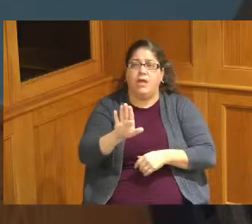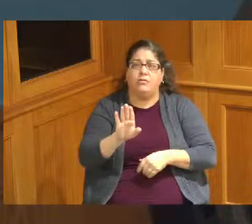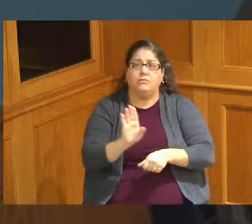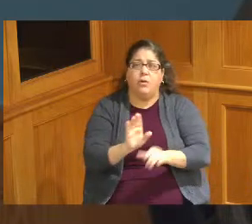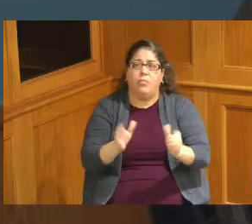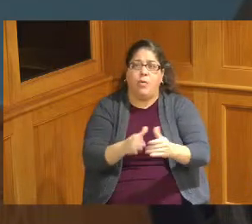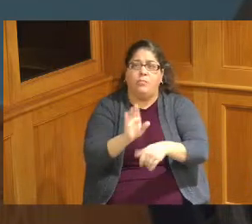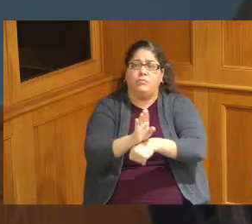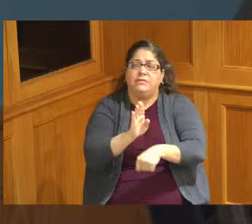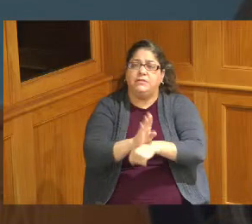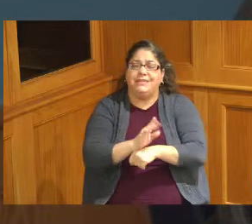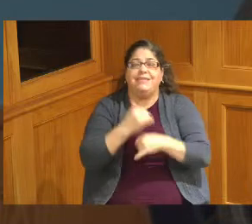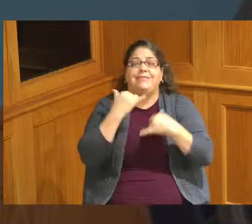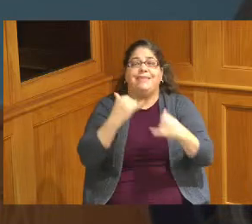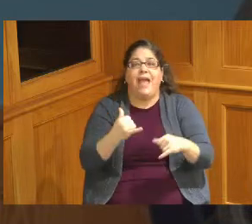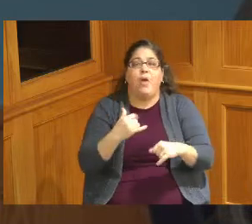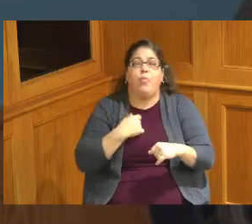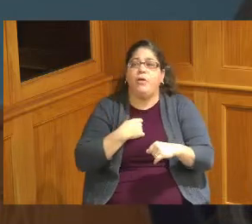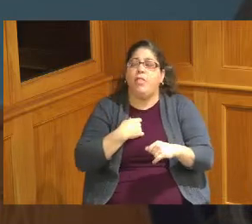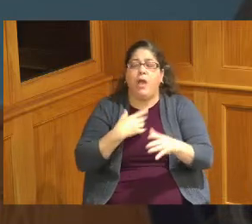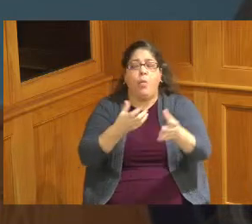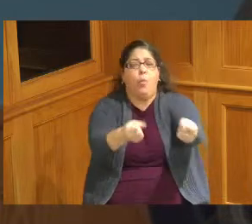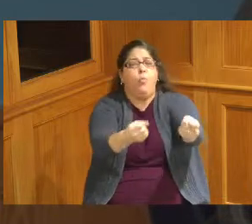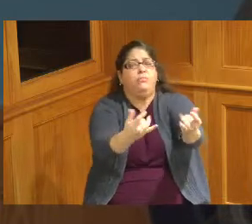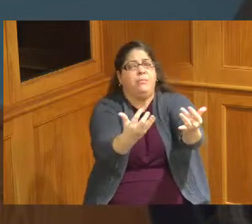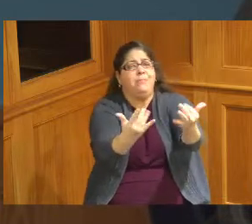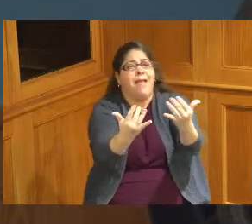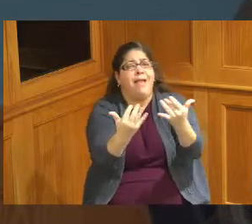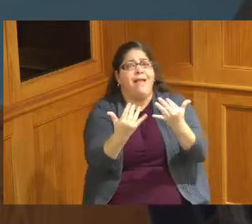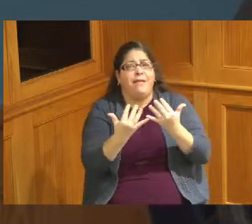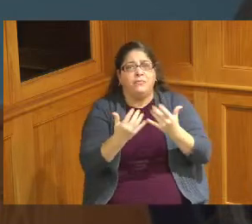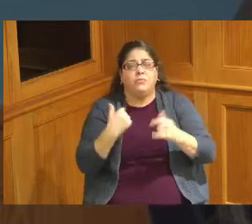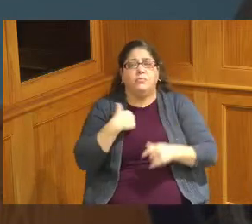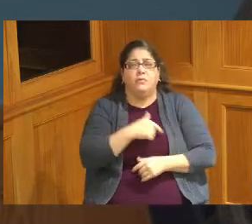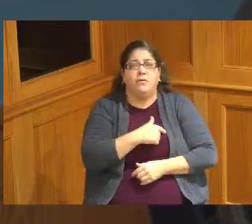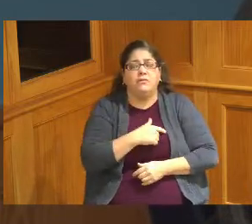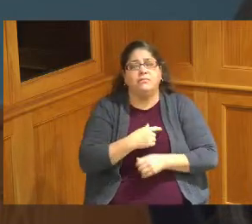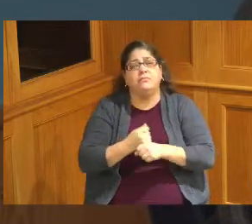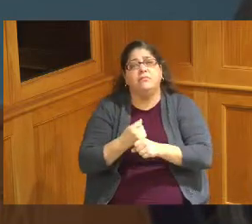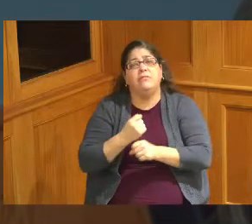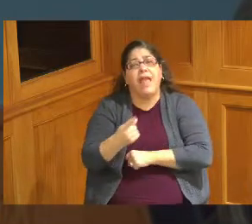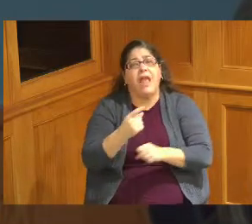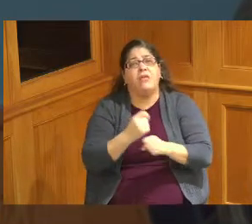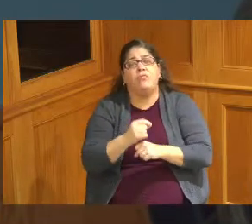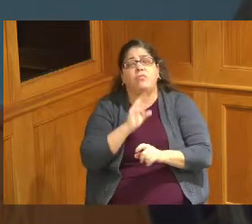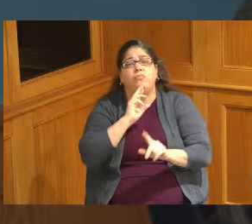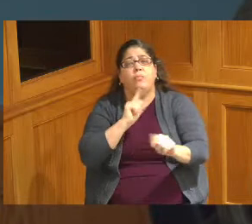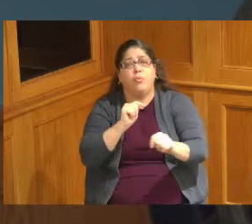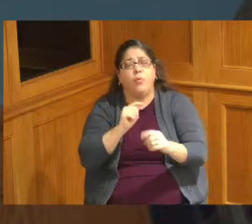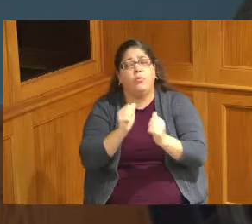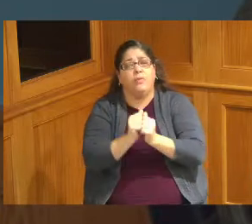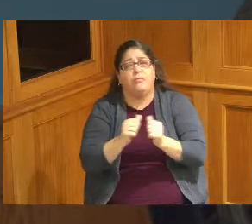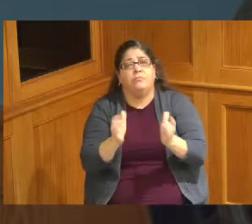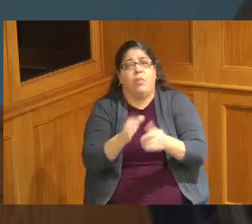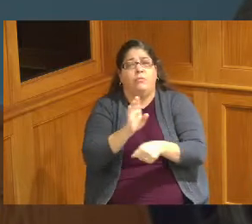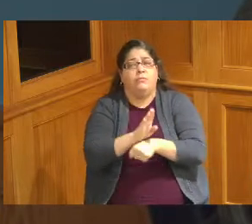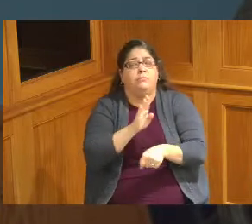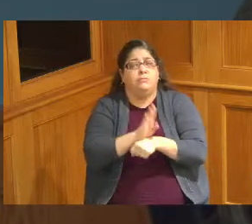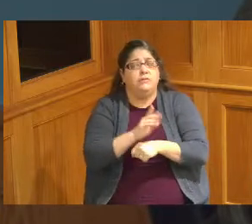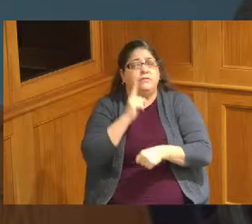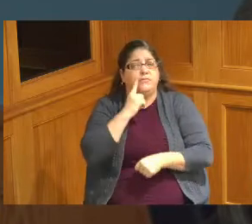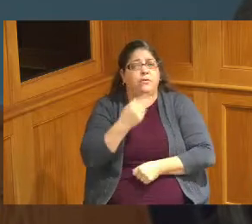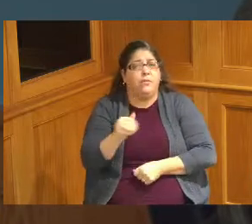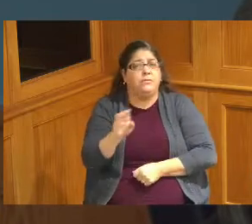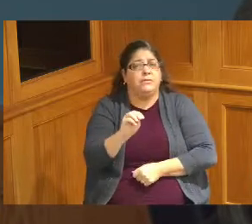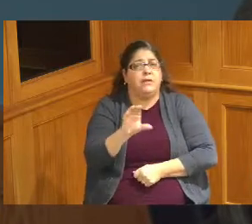I think a repositioning of being able to have an annual report on small businesses in Hamilton